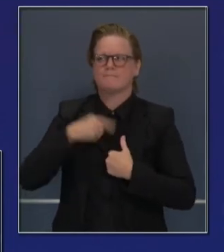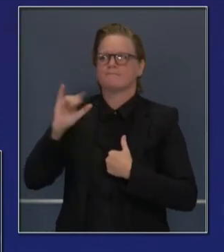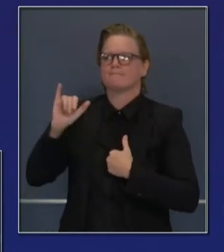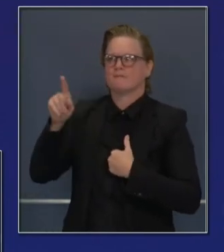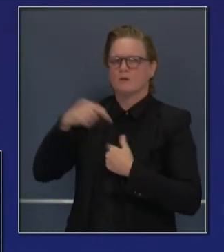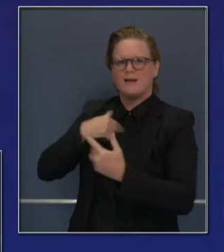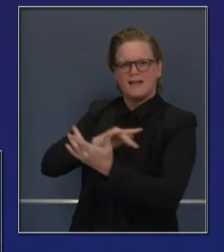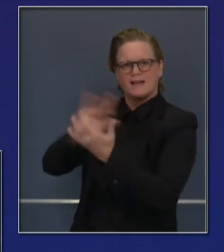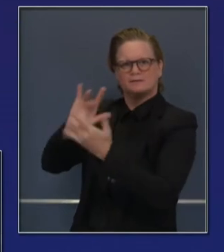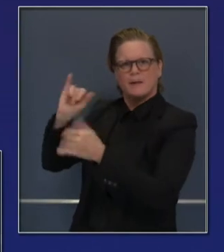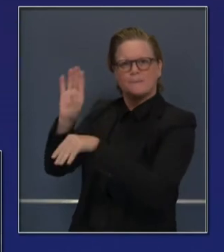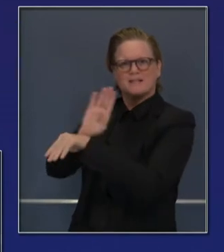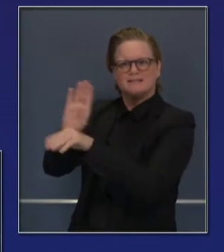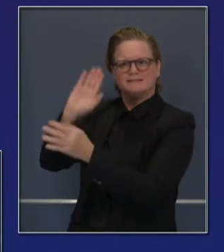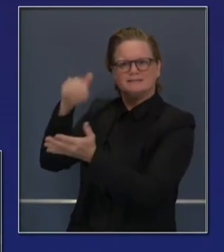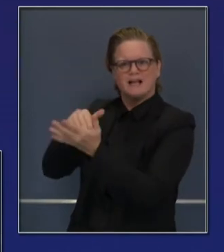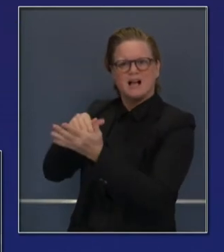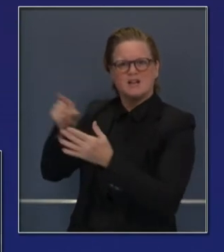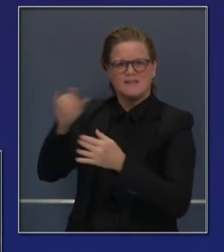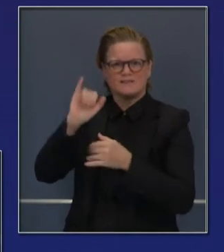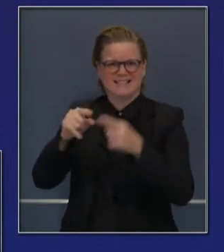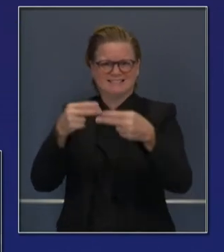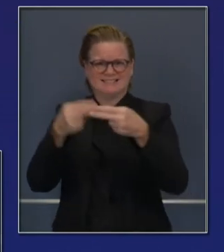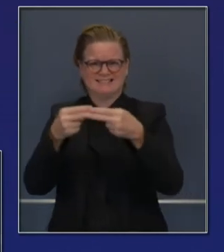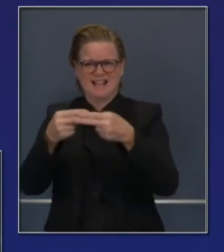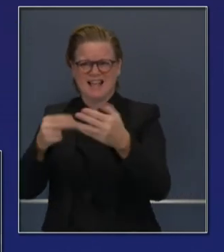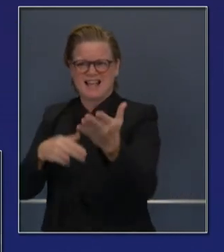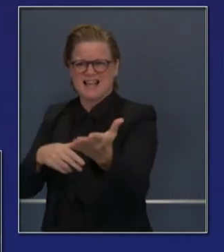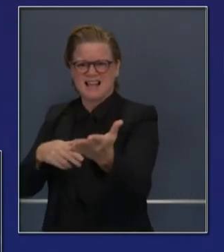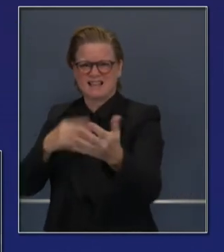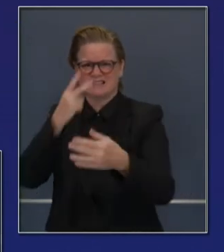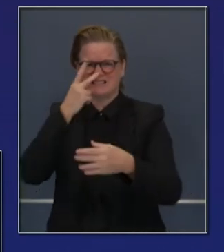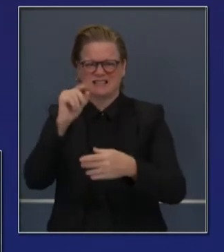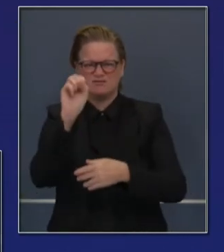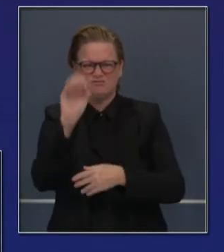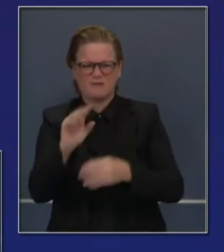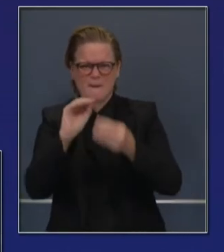These are existing supports. Small Business Association provides the economic